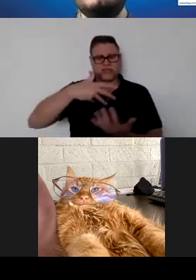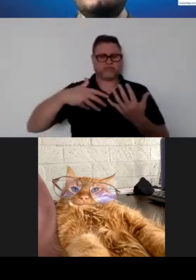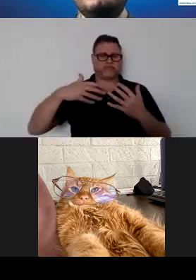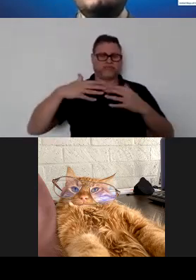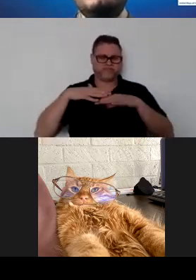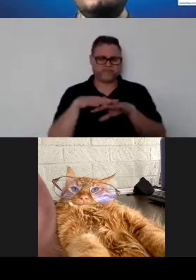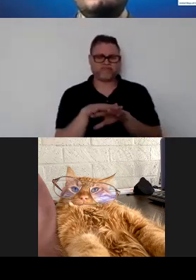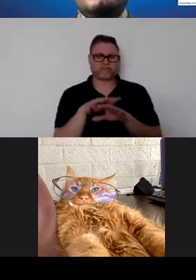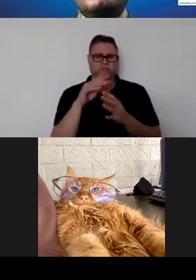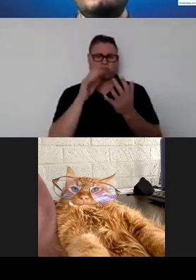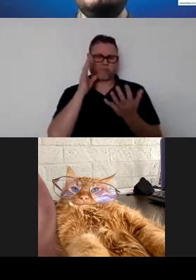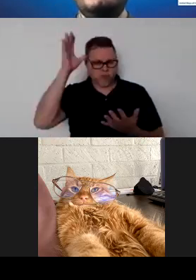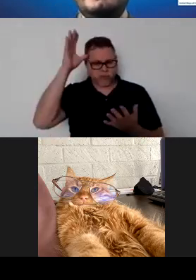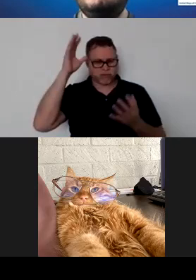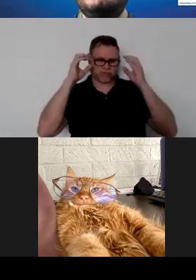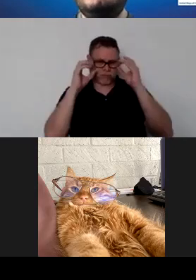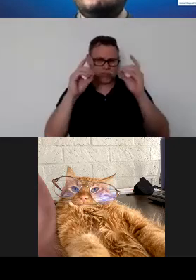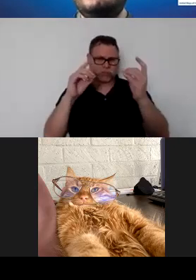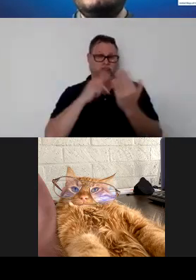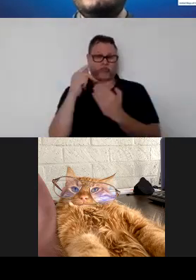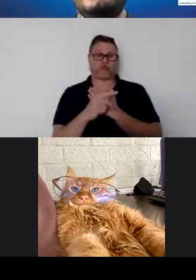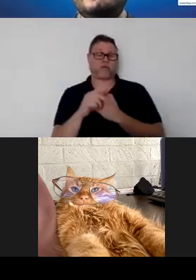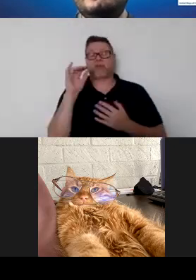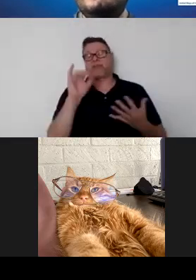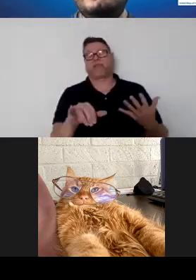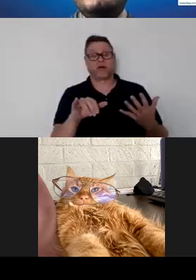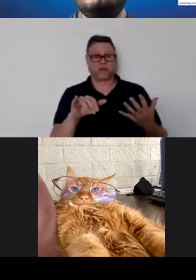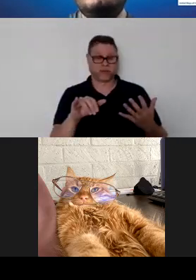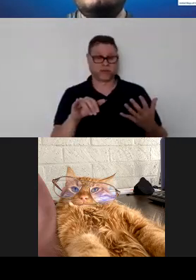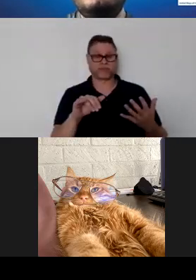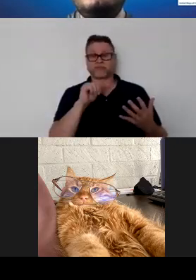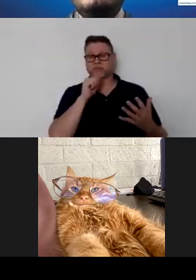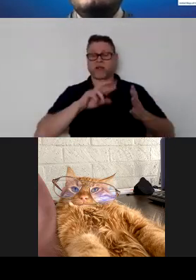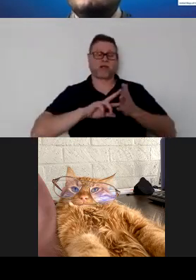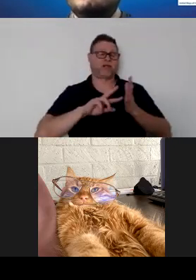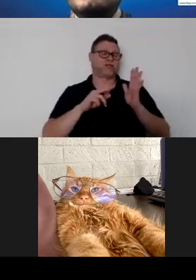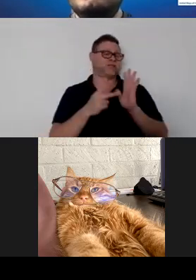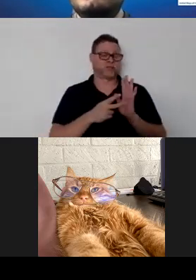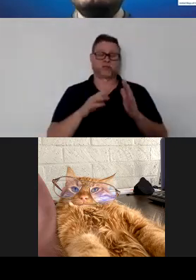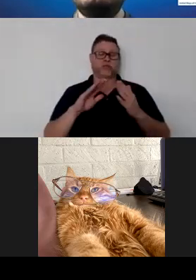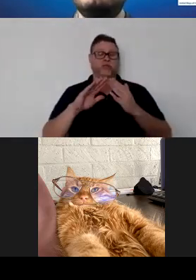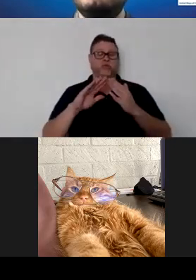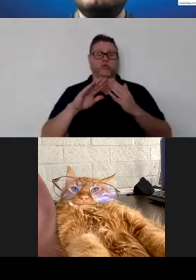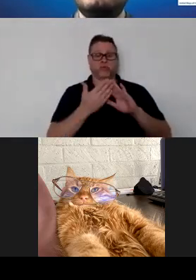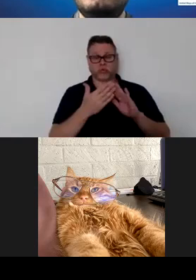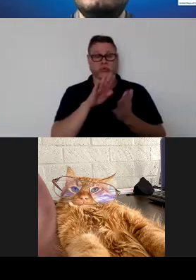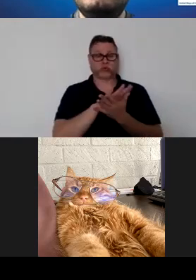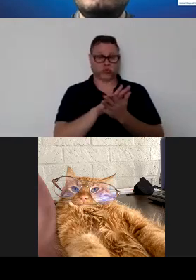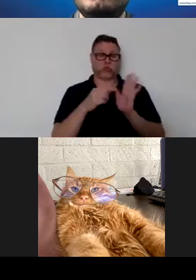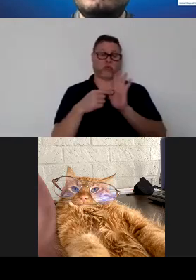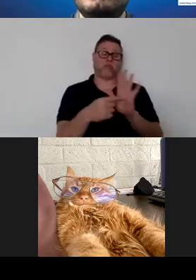education program. So that's not an intentional community school model, but it could